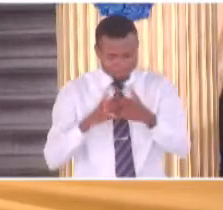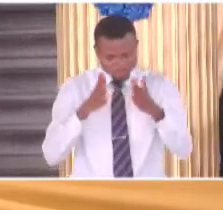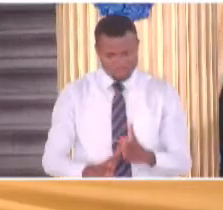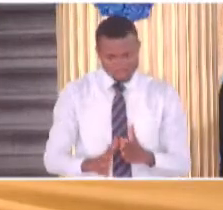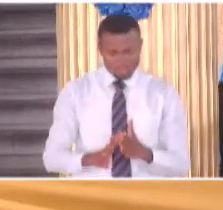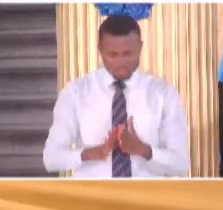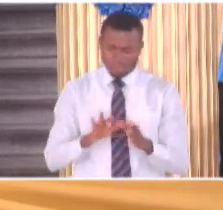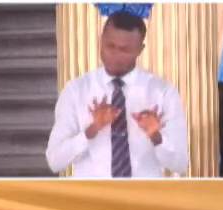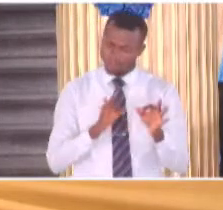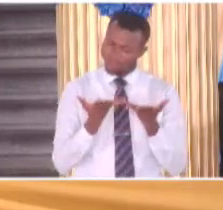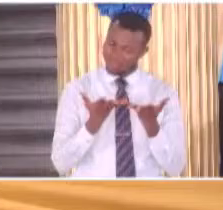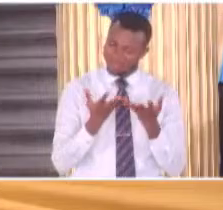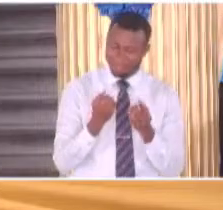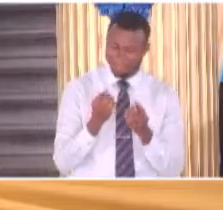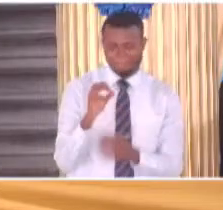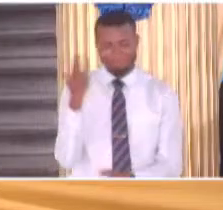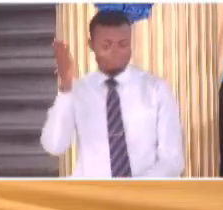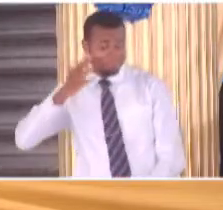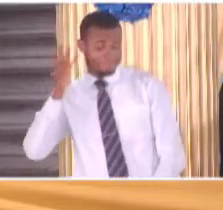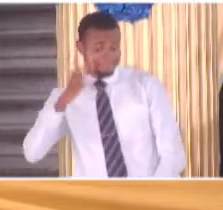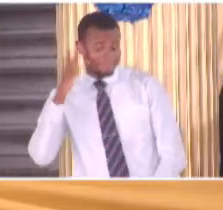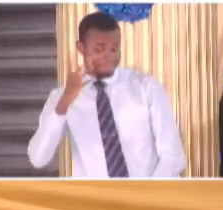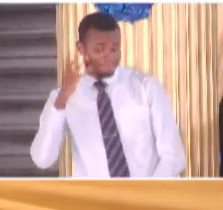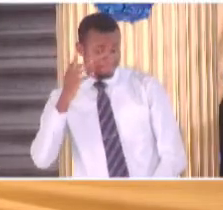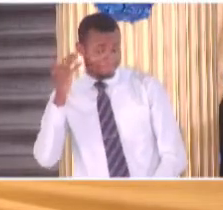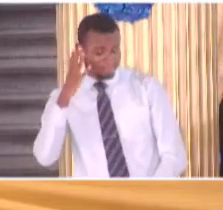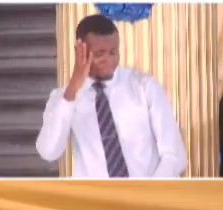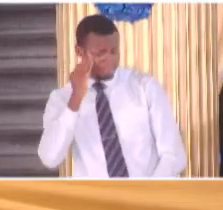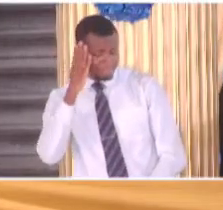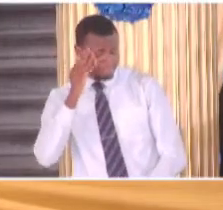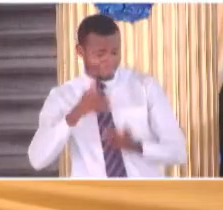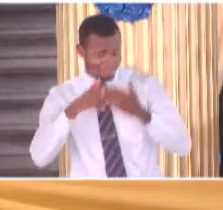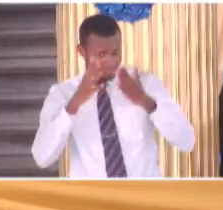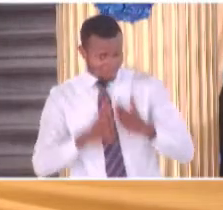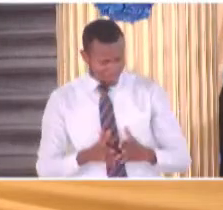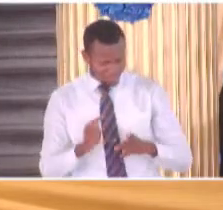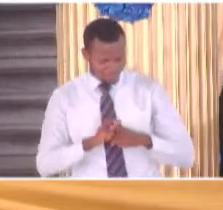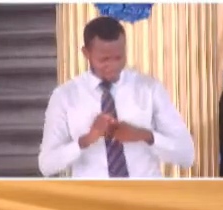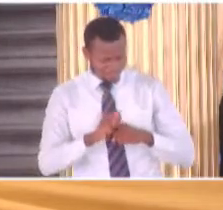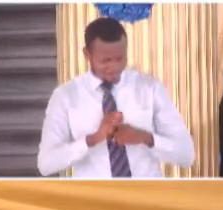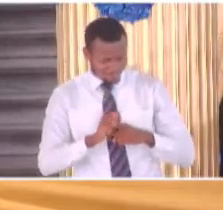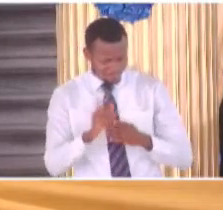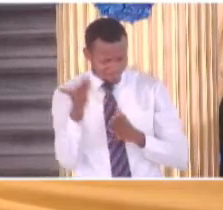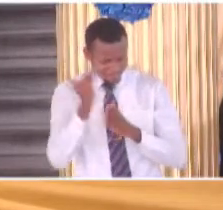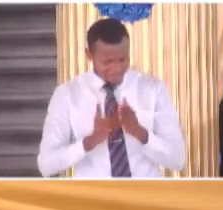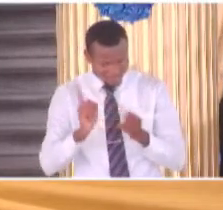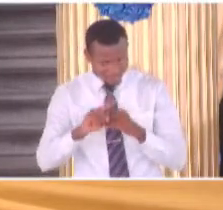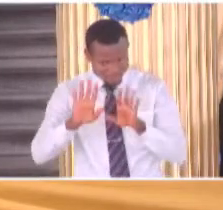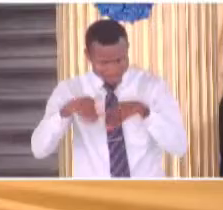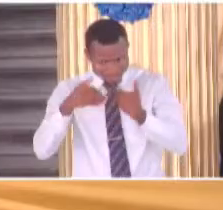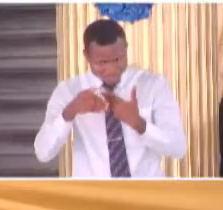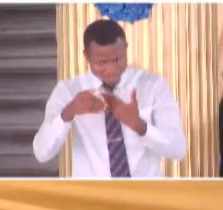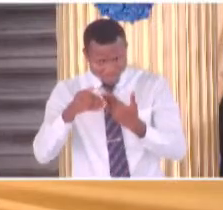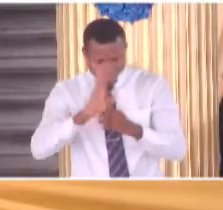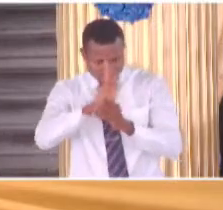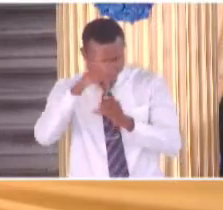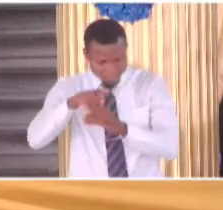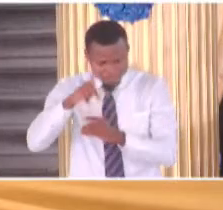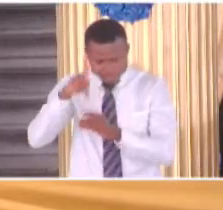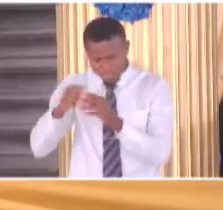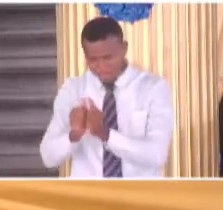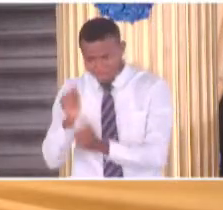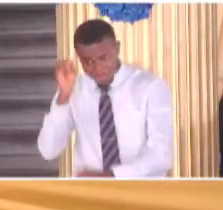Facilitated by expert leaders, the training is designed to equip participants with the knowledge and skills